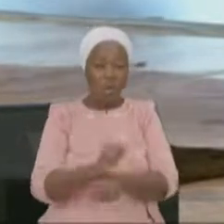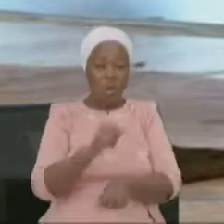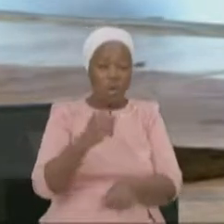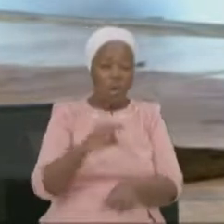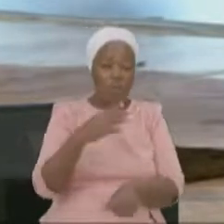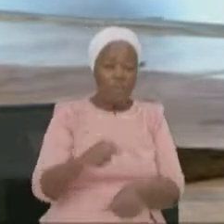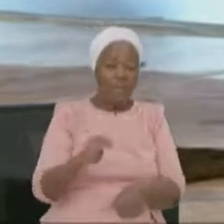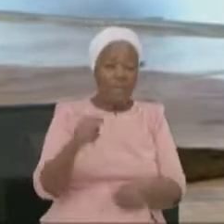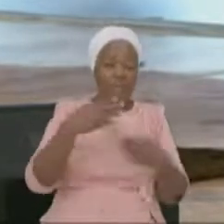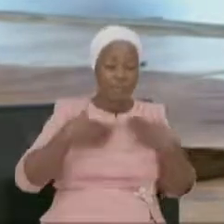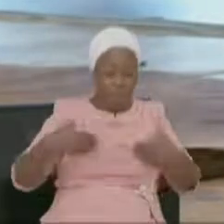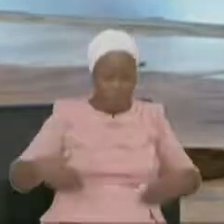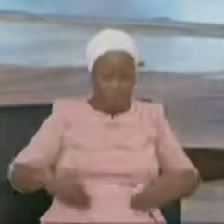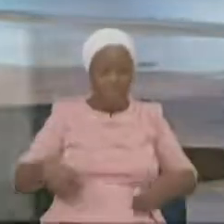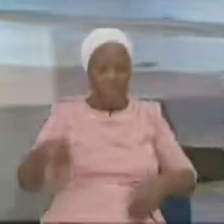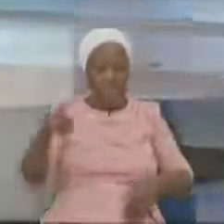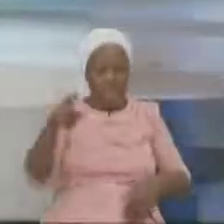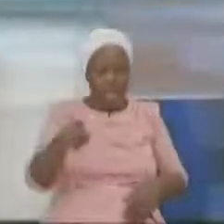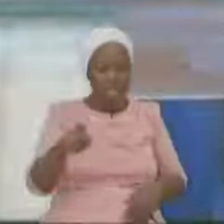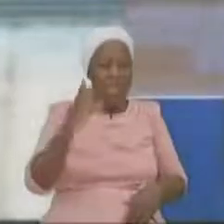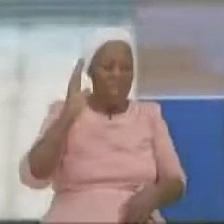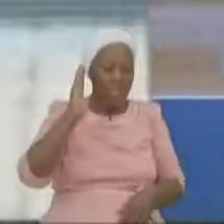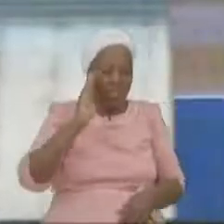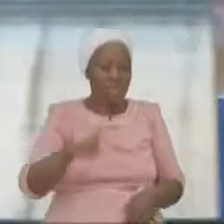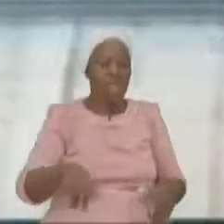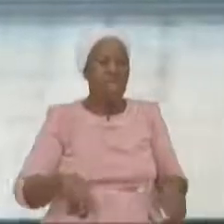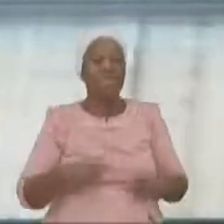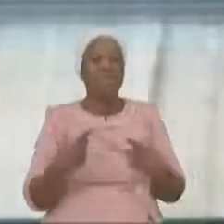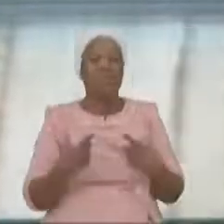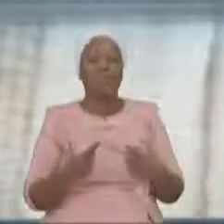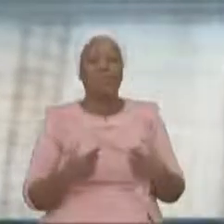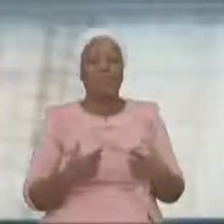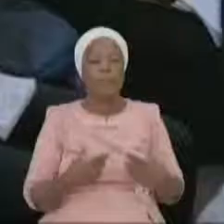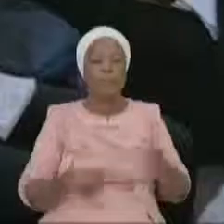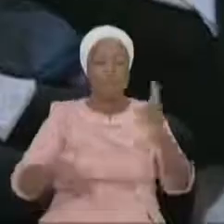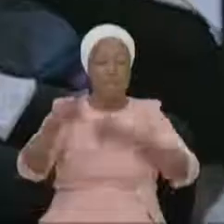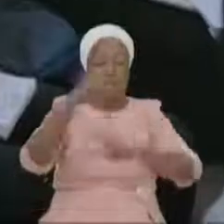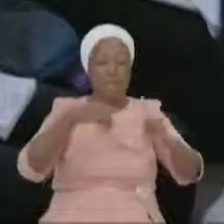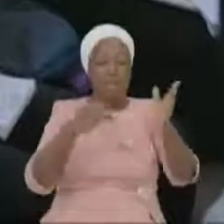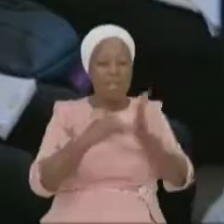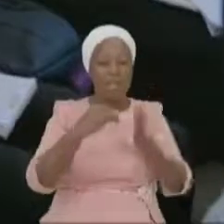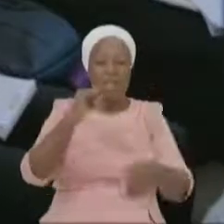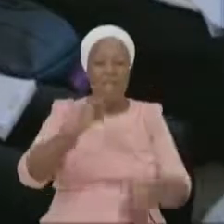ye shall live. I will live.